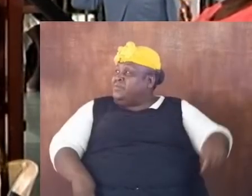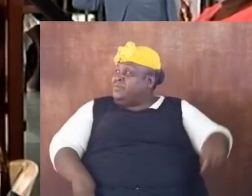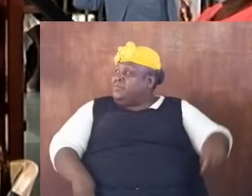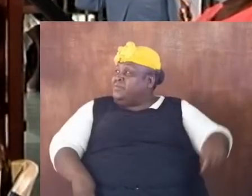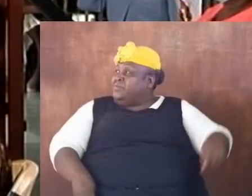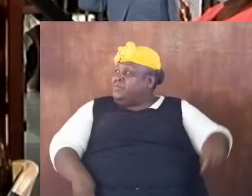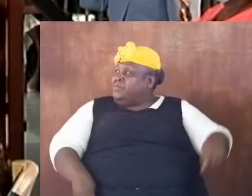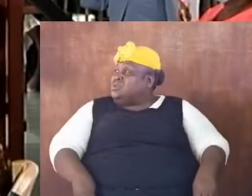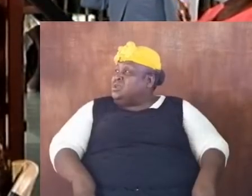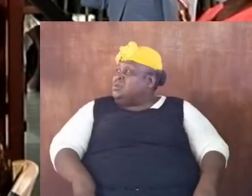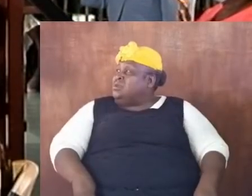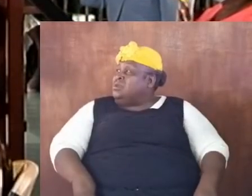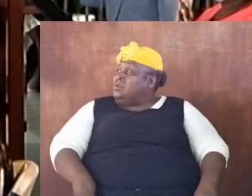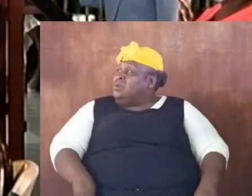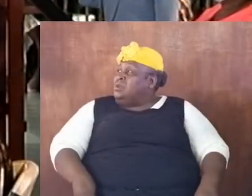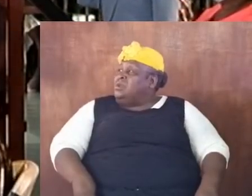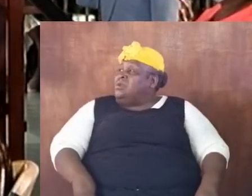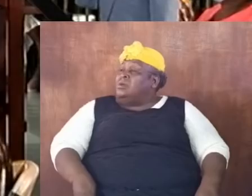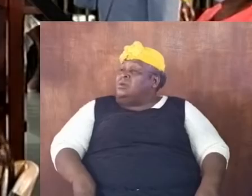close to